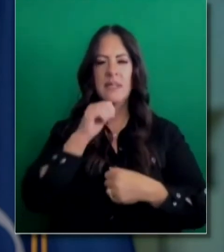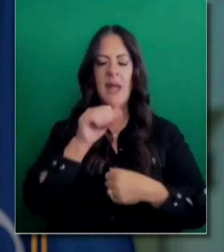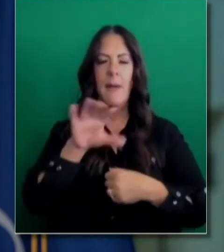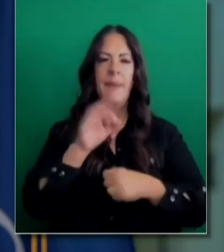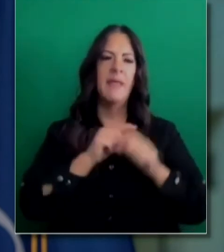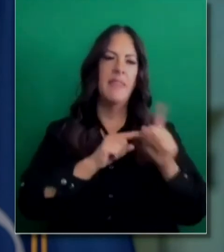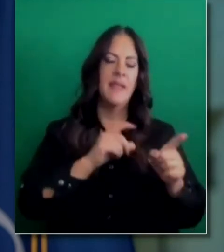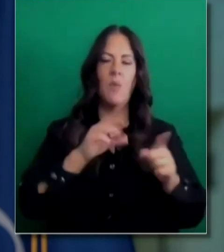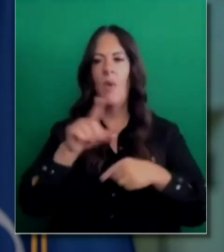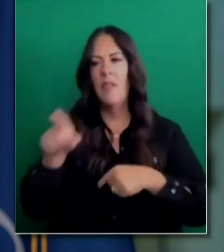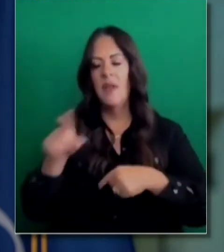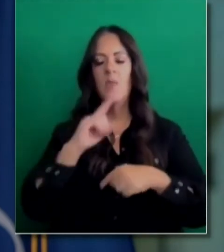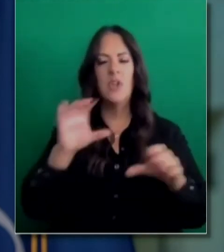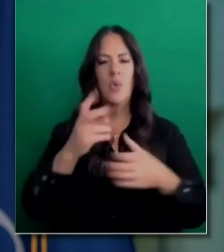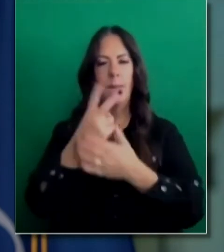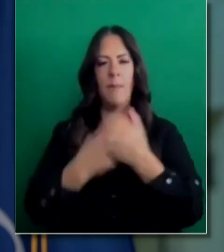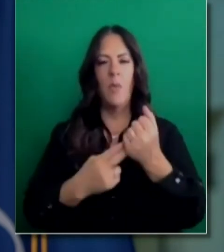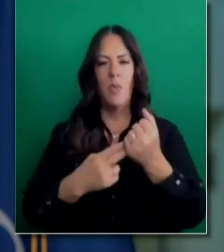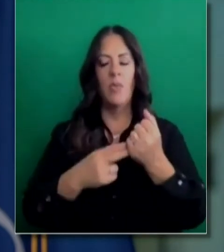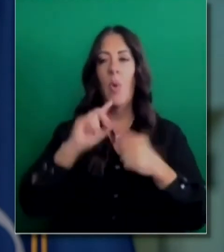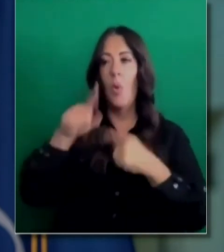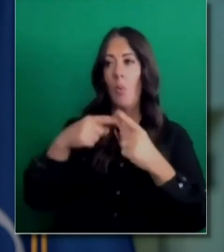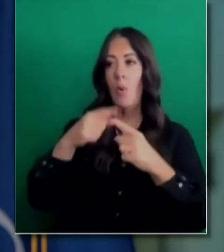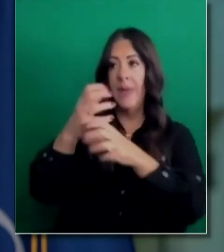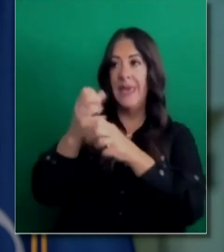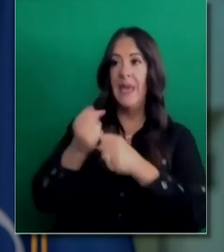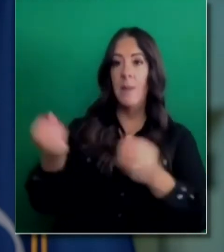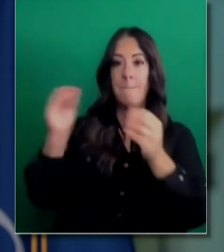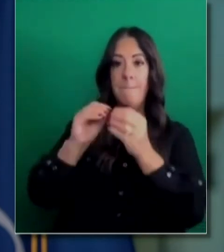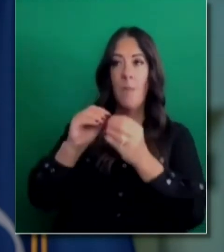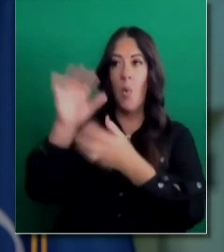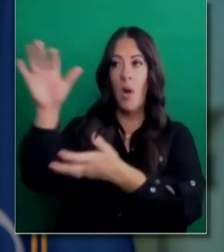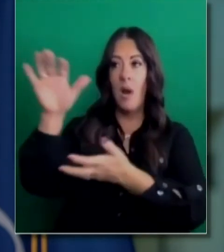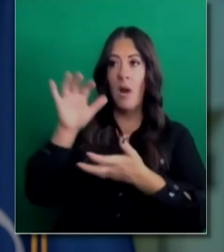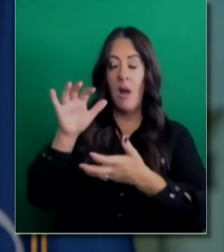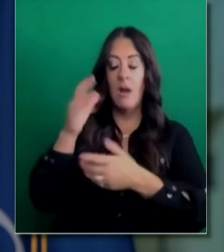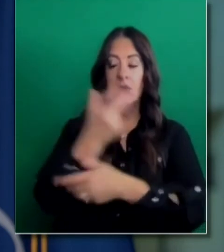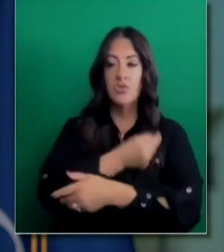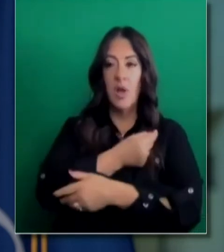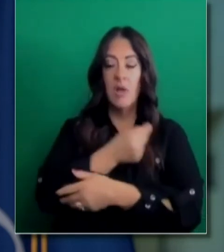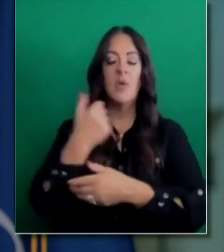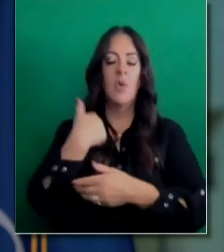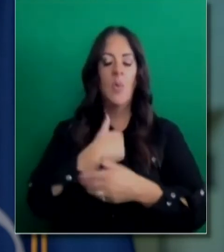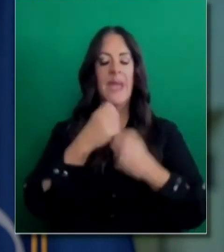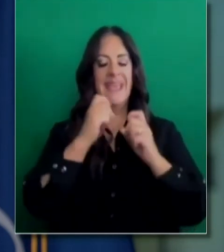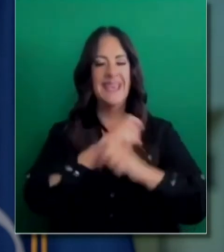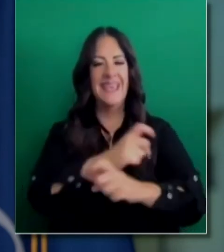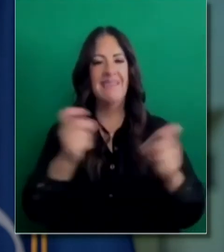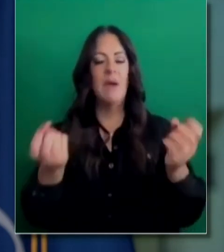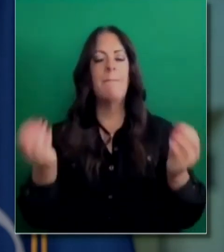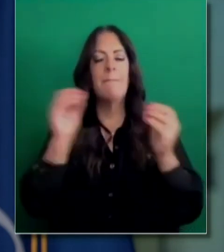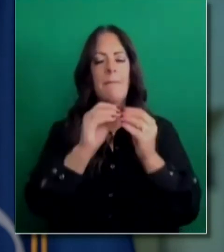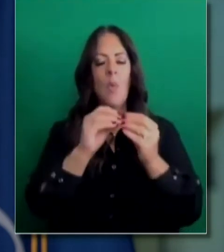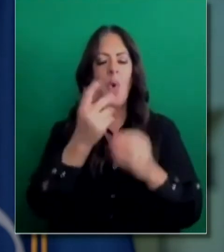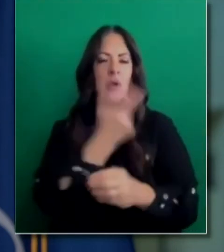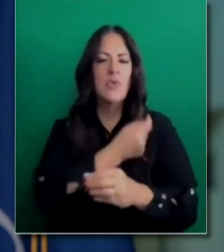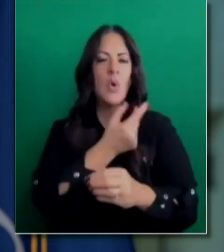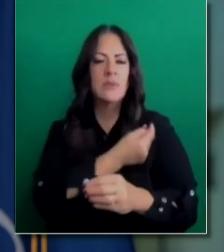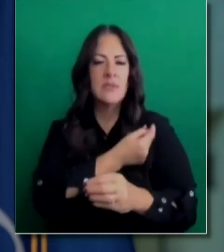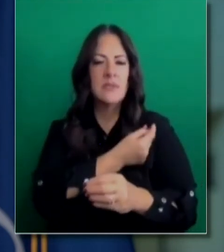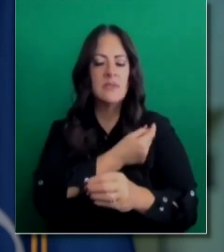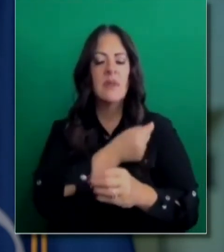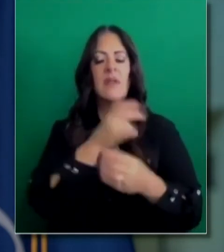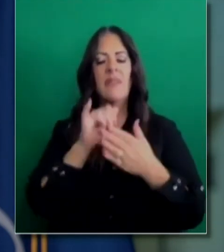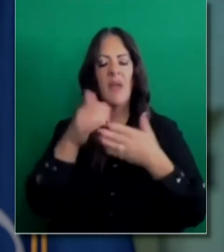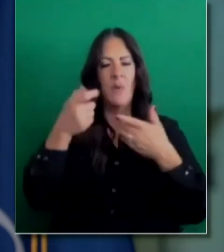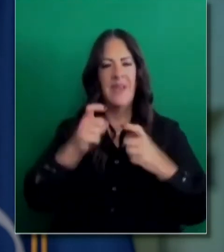more vaccines, meaning we get more doses, and we anticipate many more doses, that will allow us, with the flexibility of the